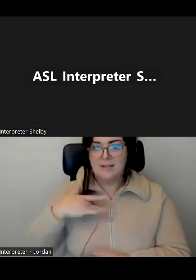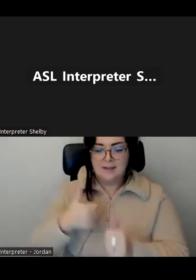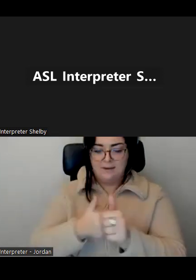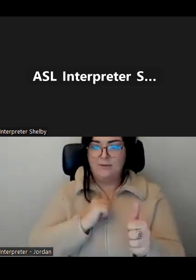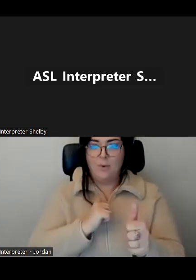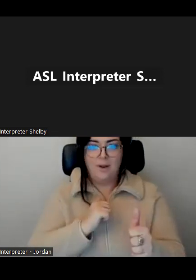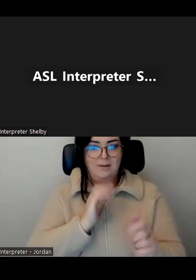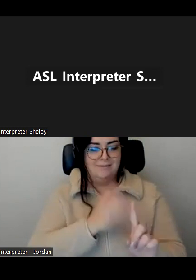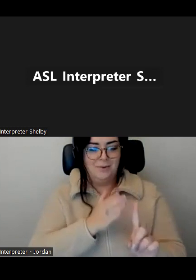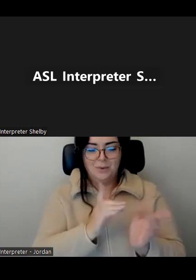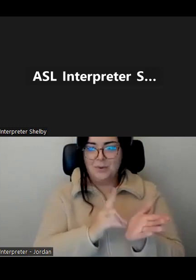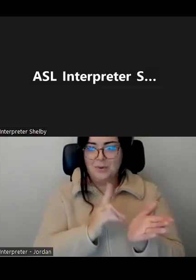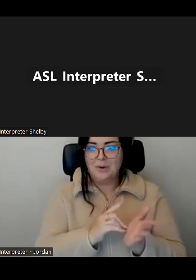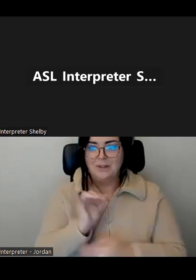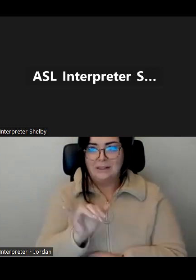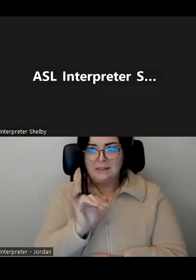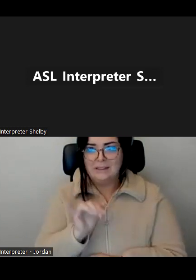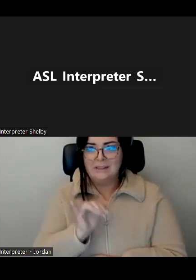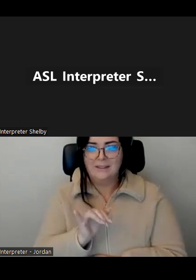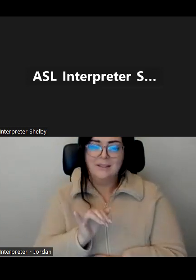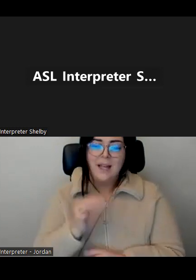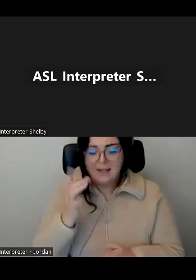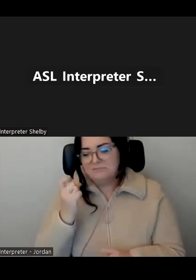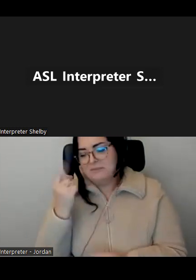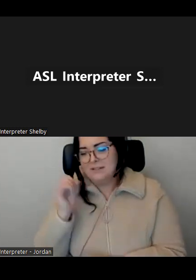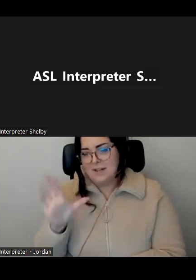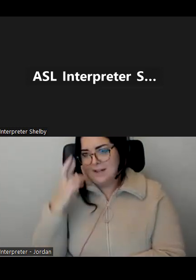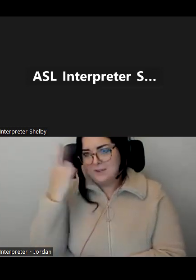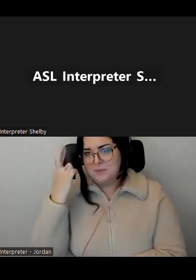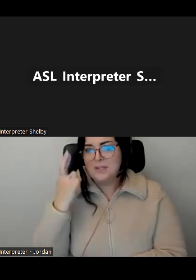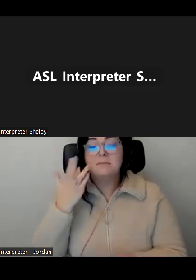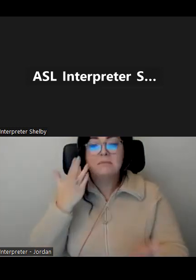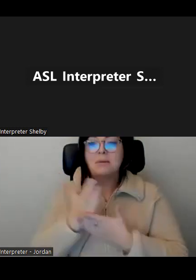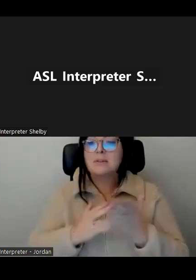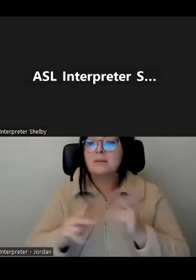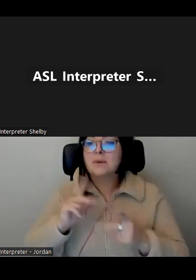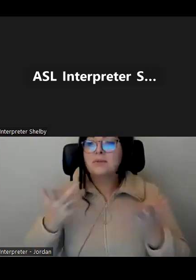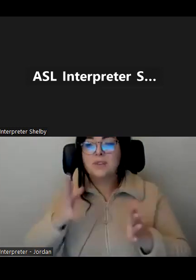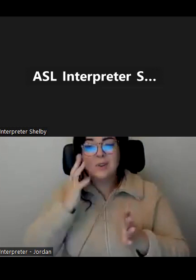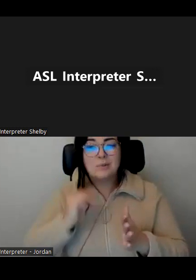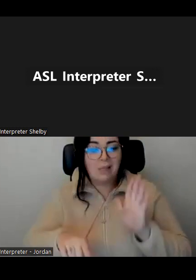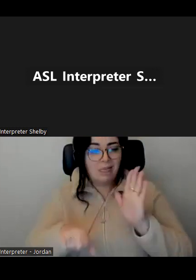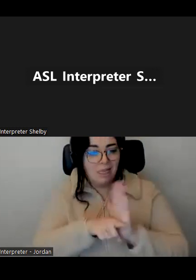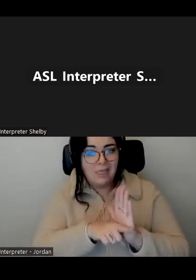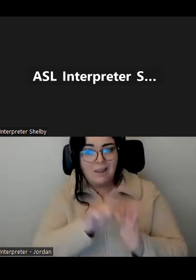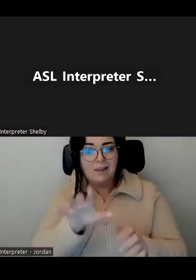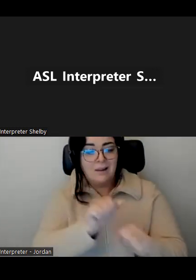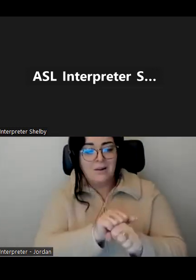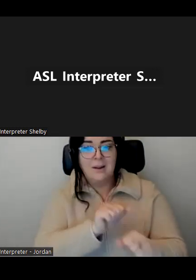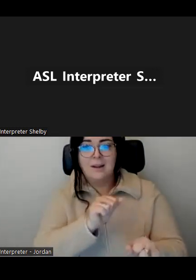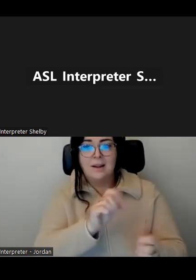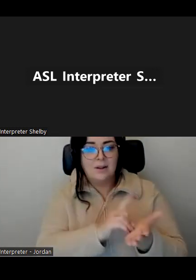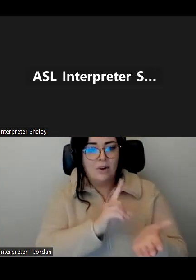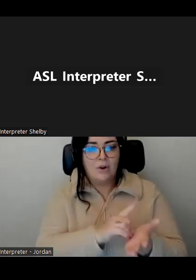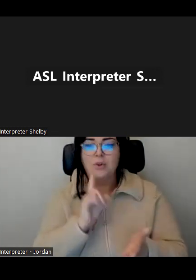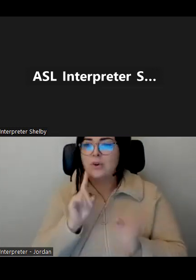doctors at all costs. And I know that, he has some reasons, and people may have had negative experiences, or just having to go and wait if you're